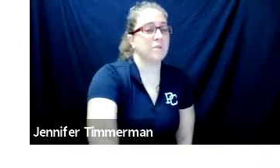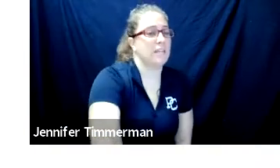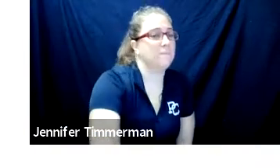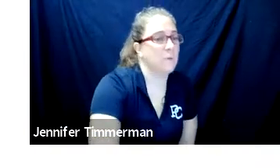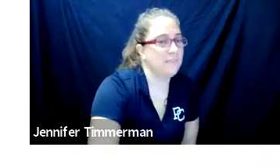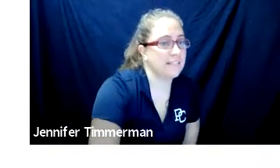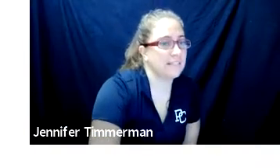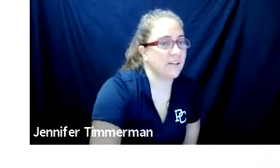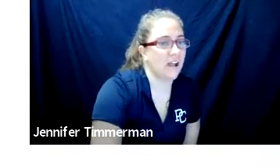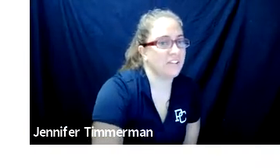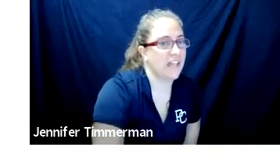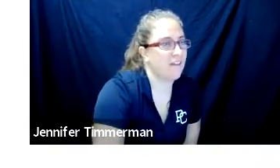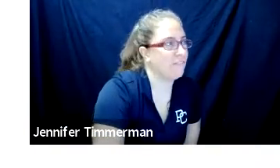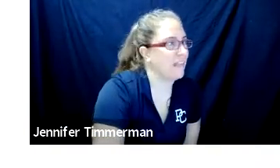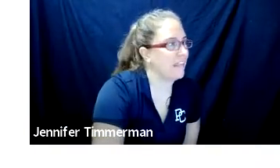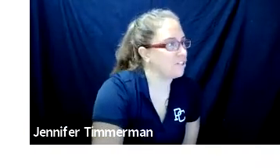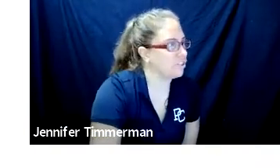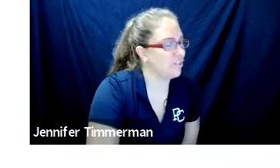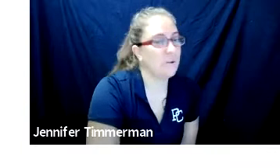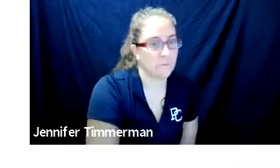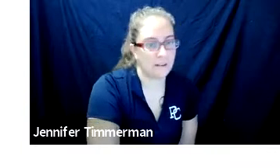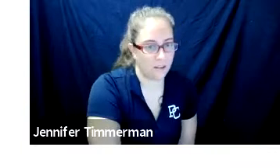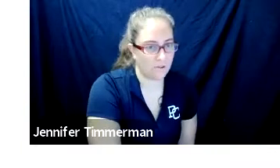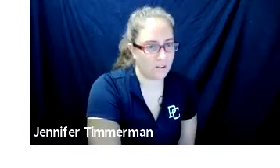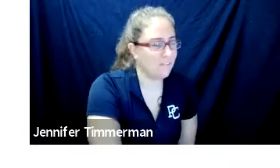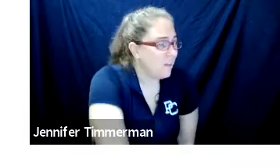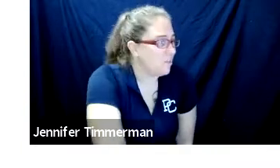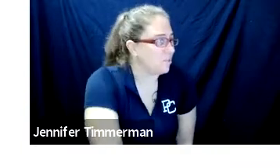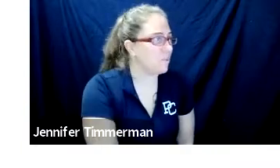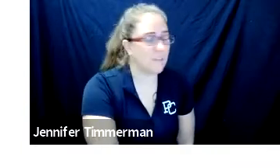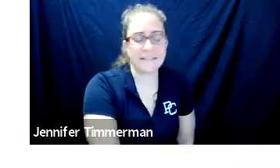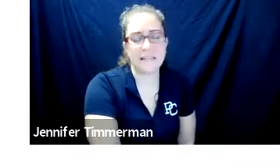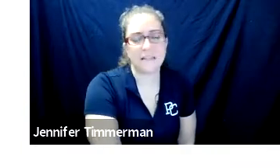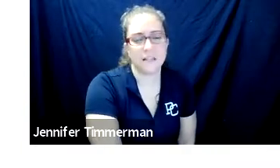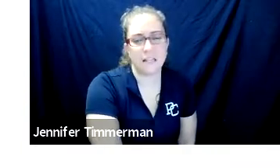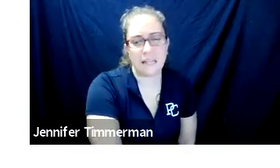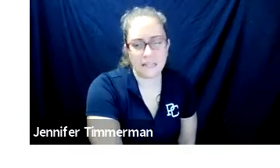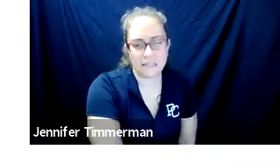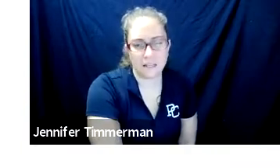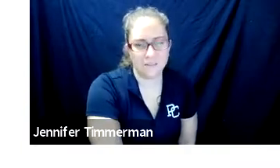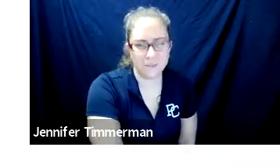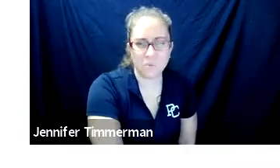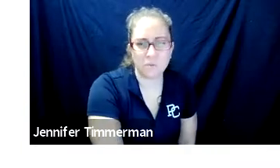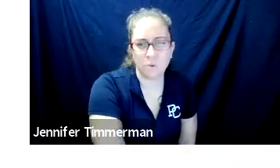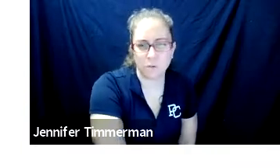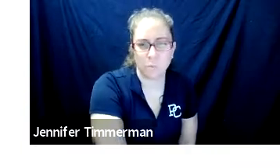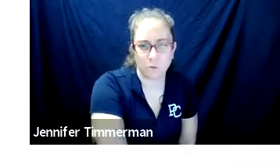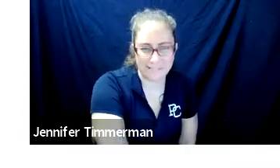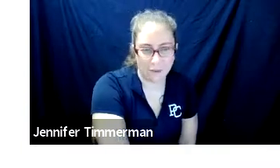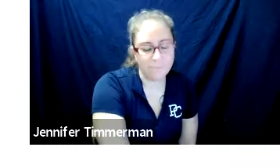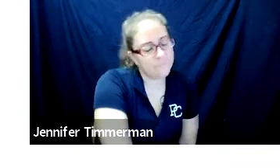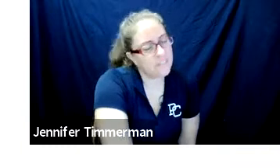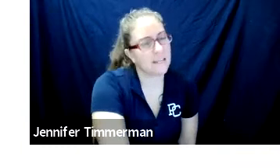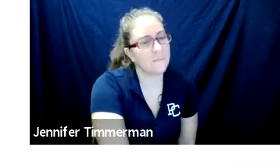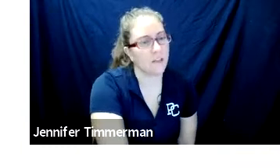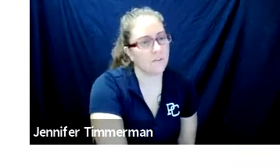And so in parentheses here, I just have the English written underneath so that we can see that in ASL, sometimes we throw little words